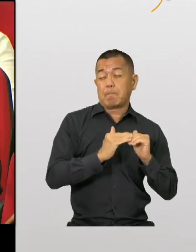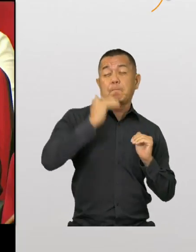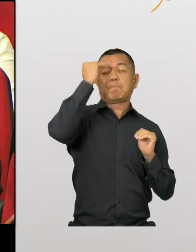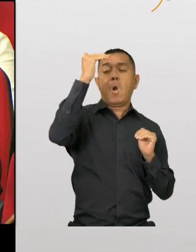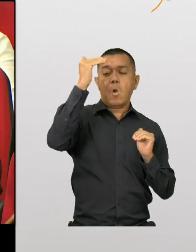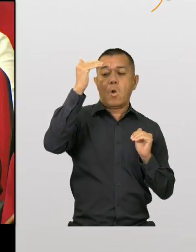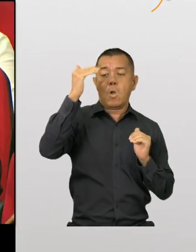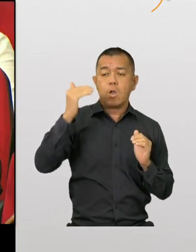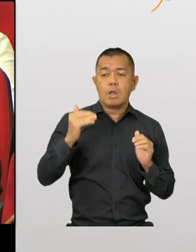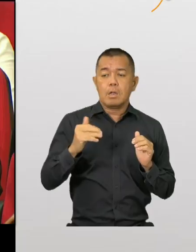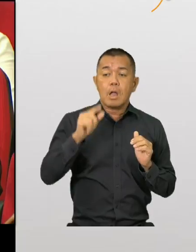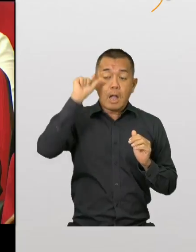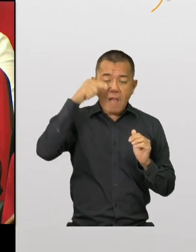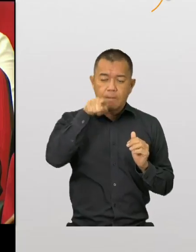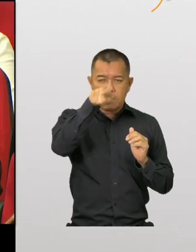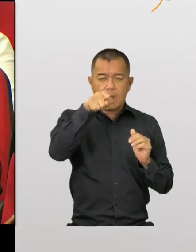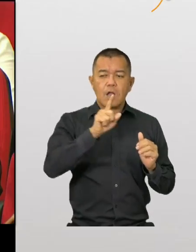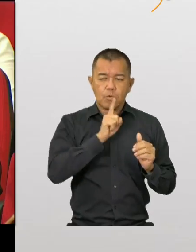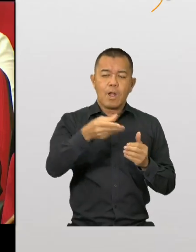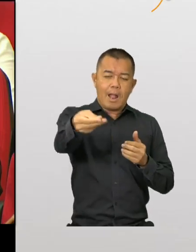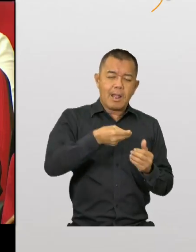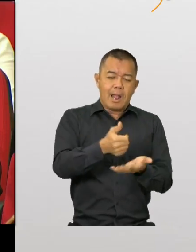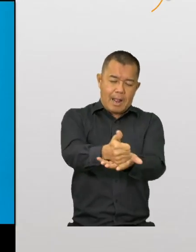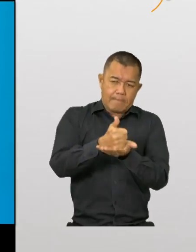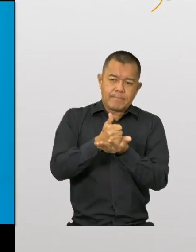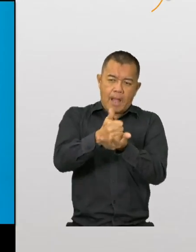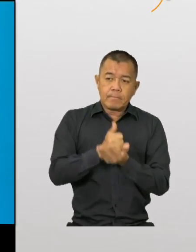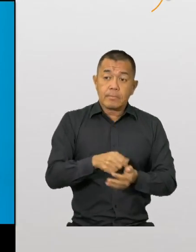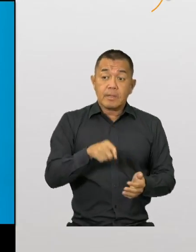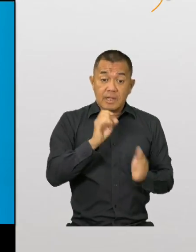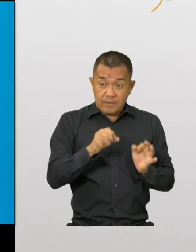flat, or it gives you housing grants, and often both.